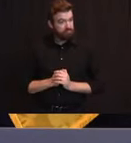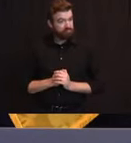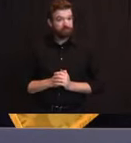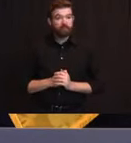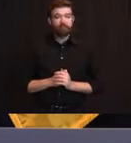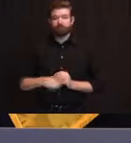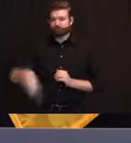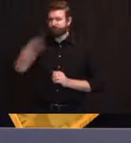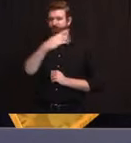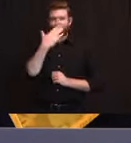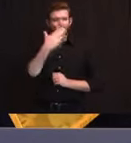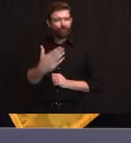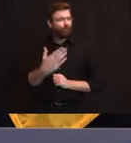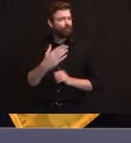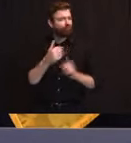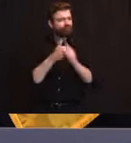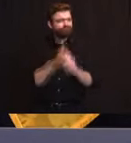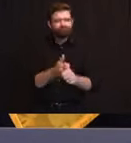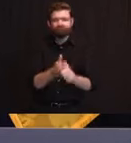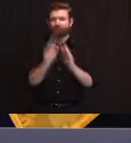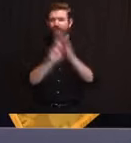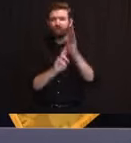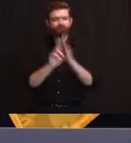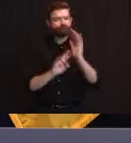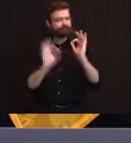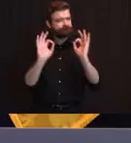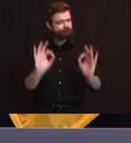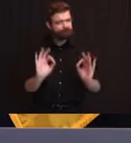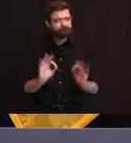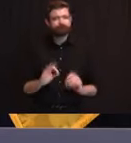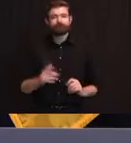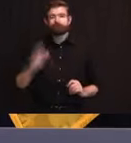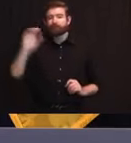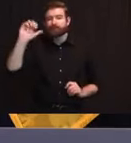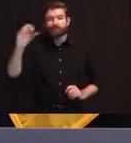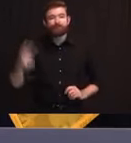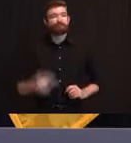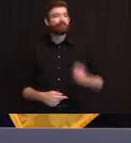up. So whether you're on a beach or you're protesting or you're